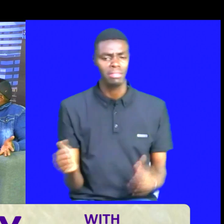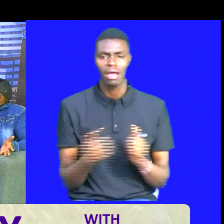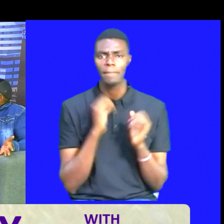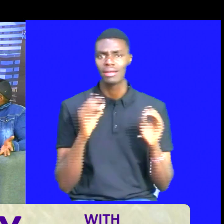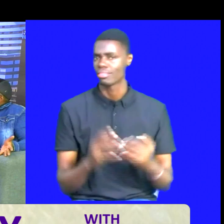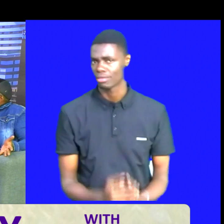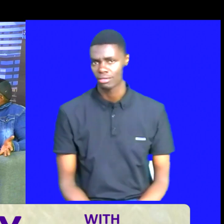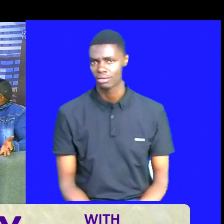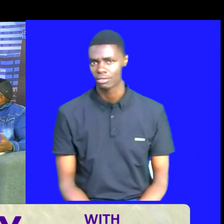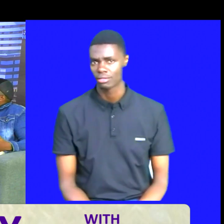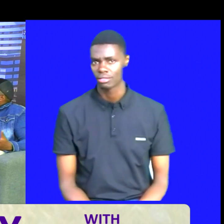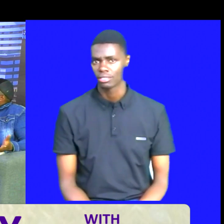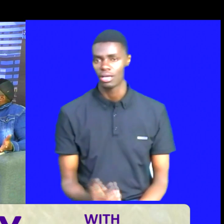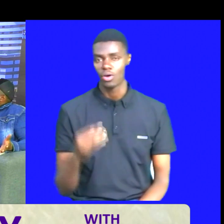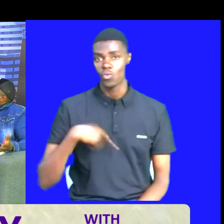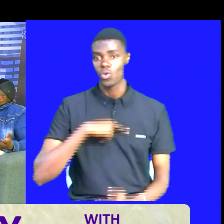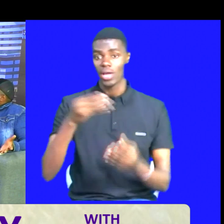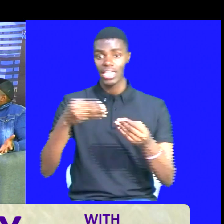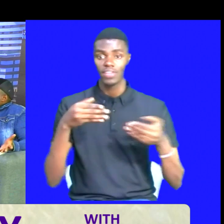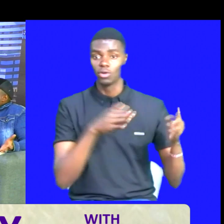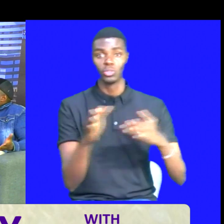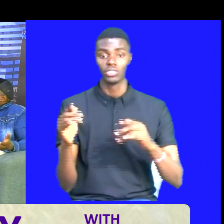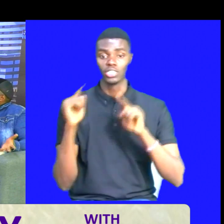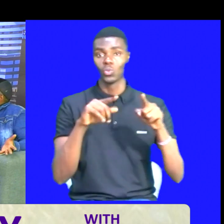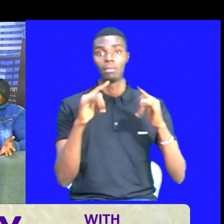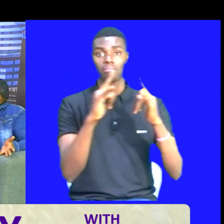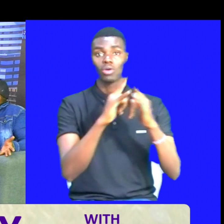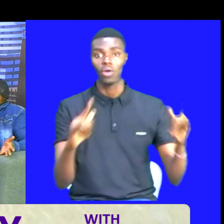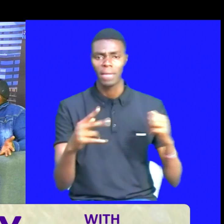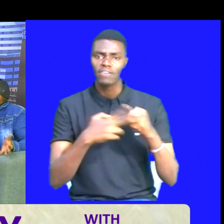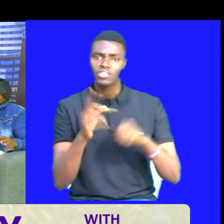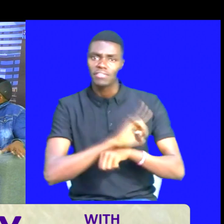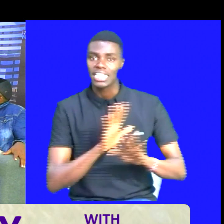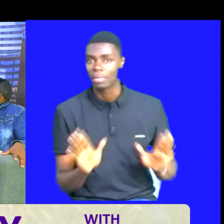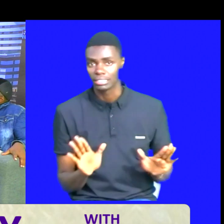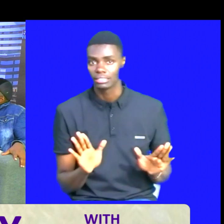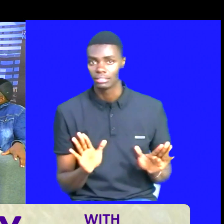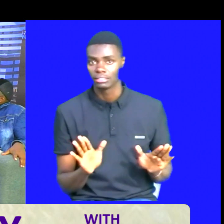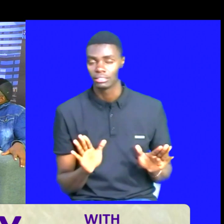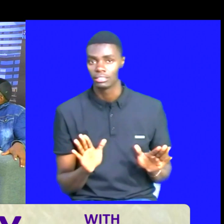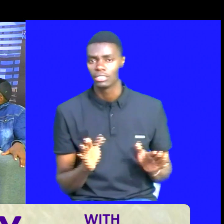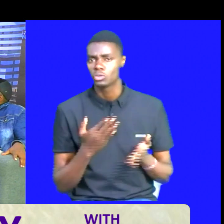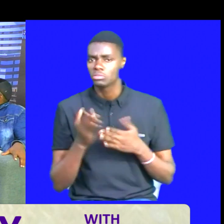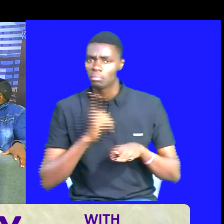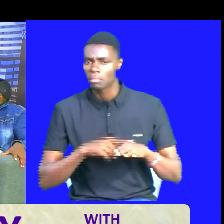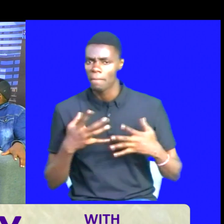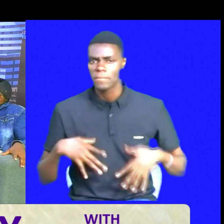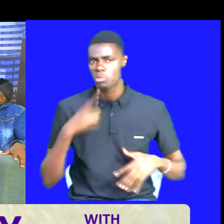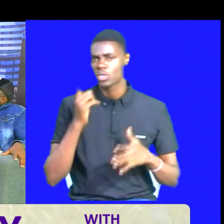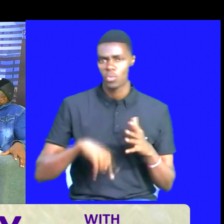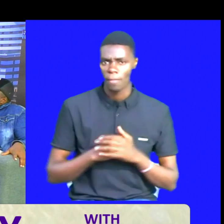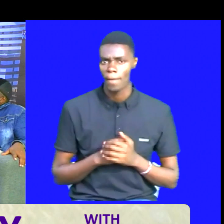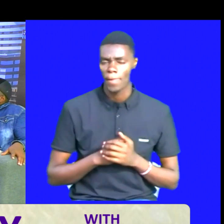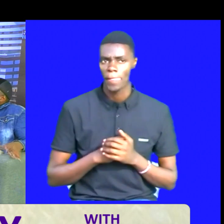first place. We were given an opportunity to be in the camp for 7 days. Right. So, was sometimes people normally say that they